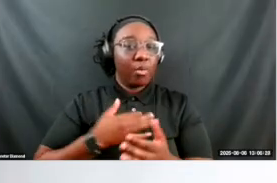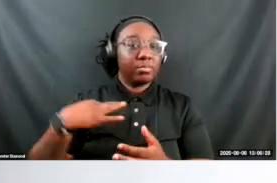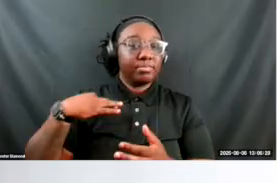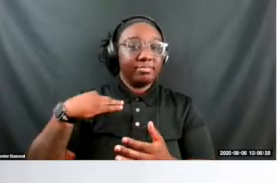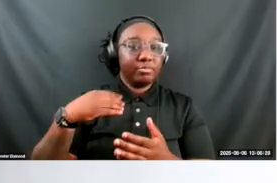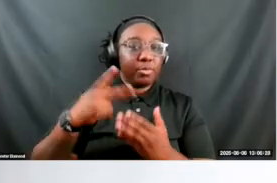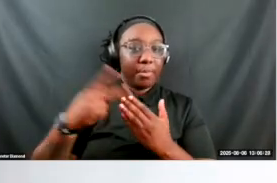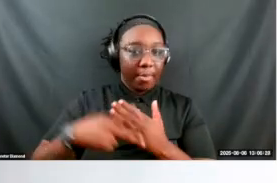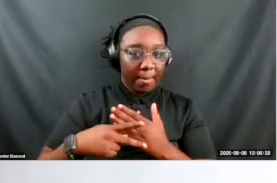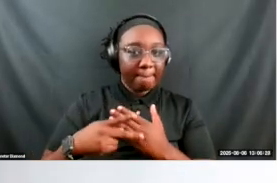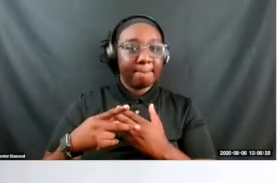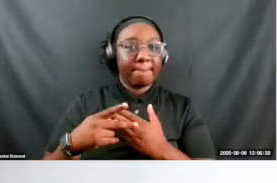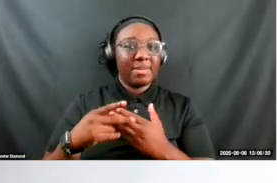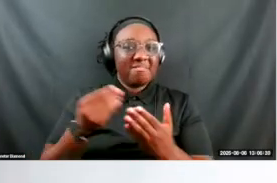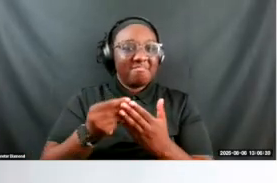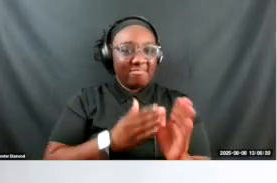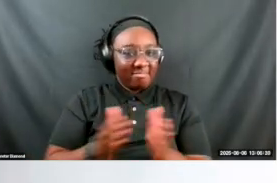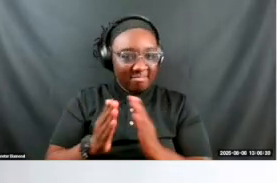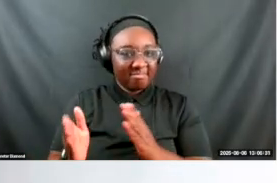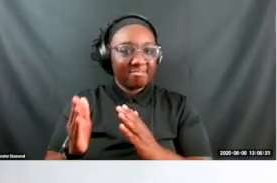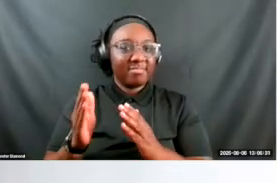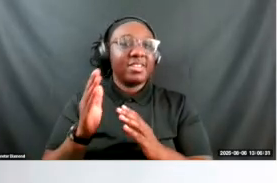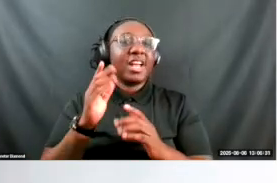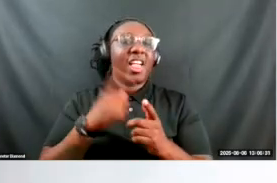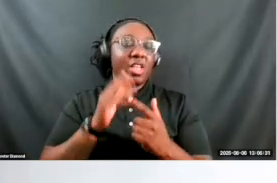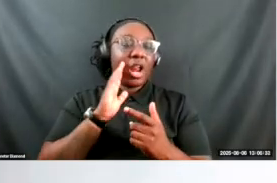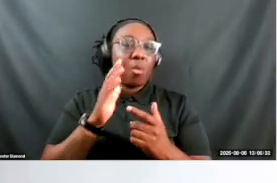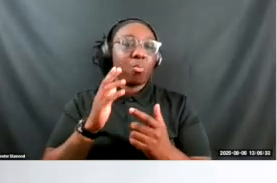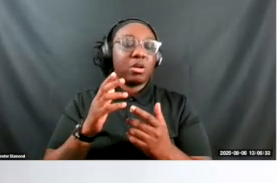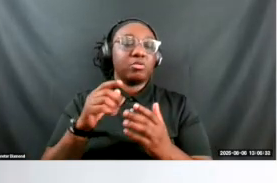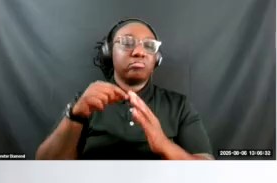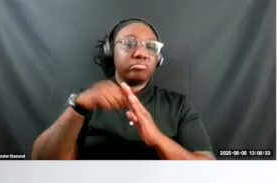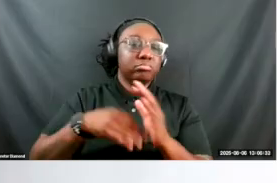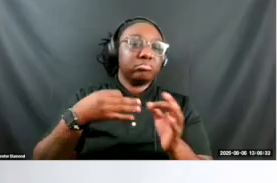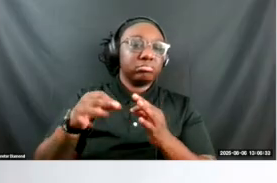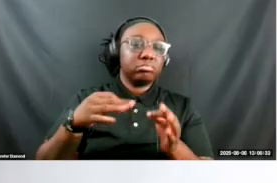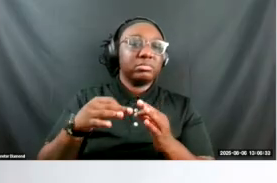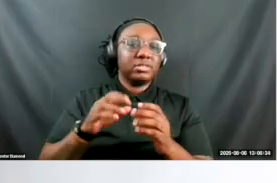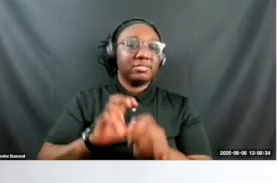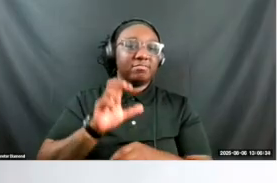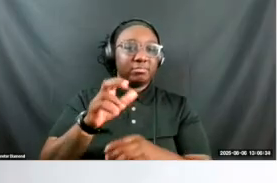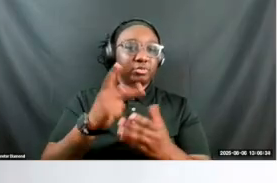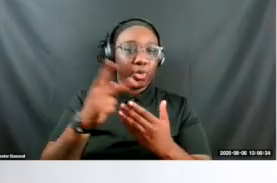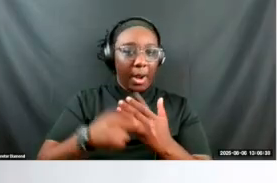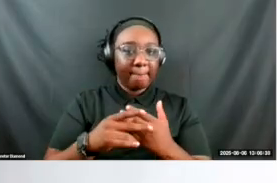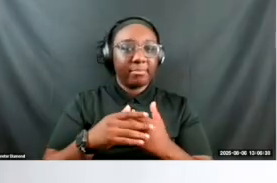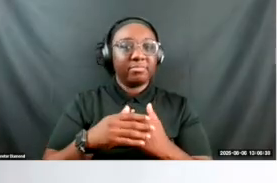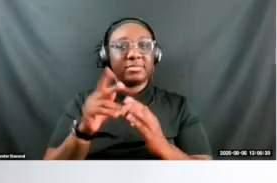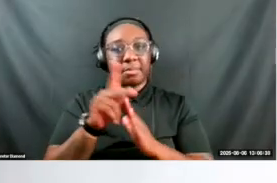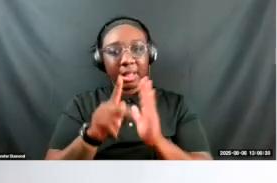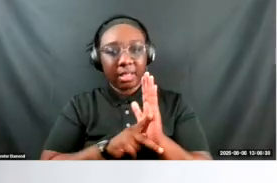plan. Finally, I'll provide a quick update on the state budget timeline. Next slide, please.